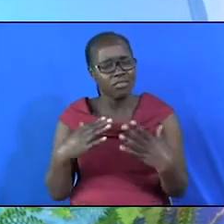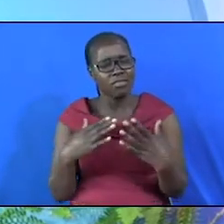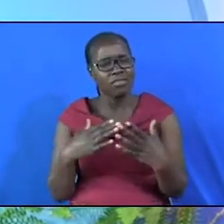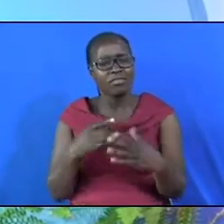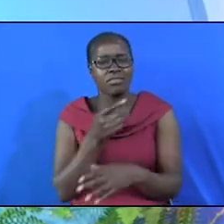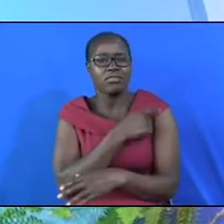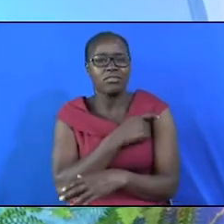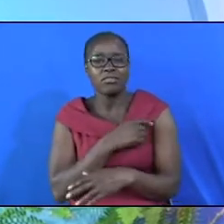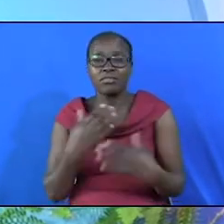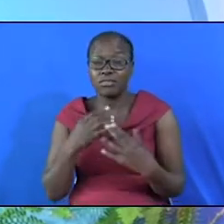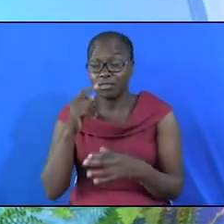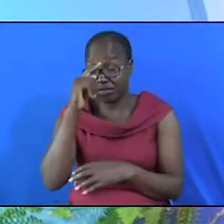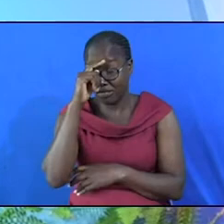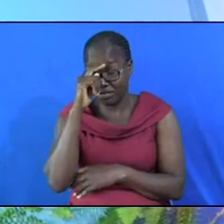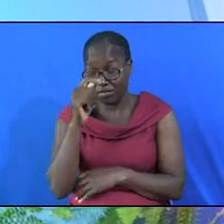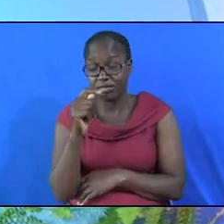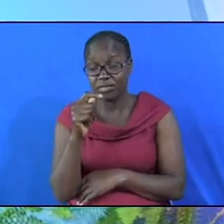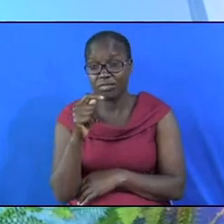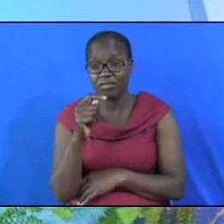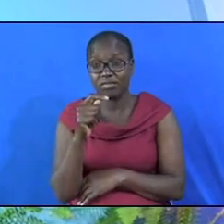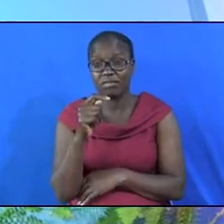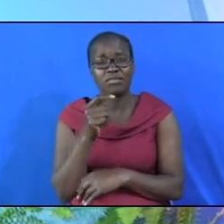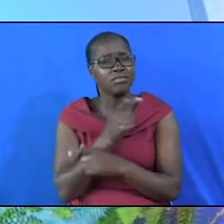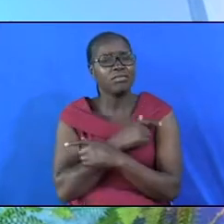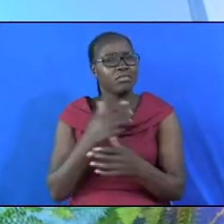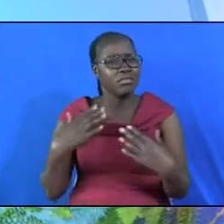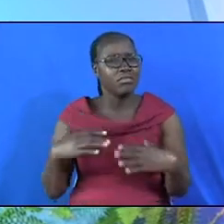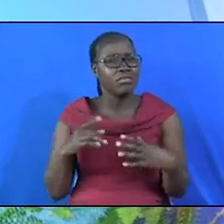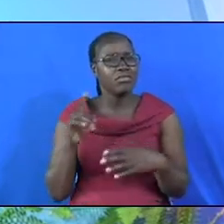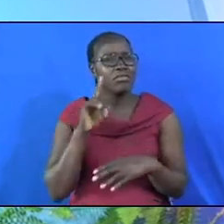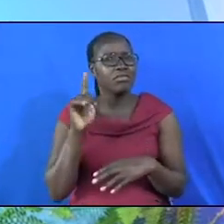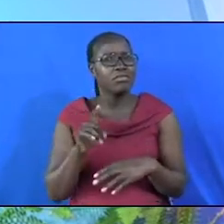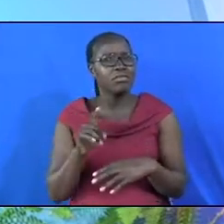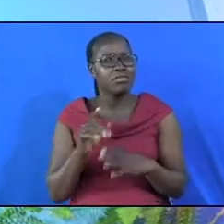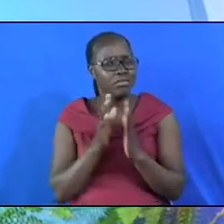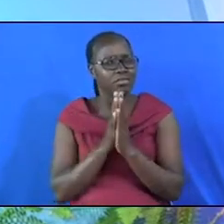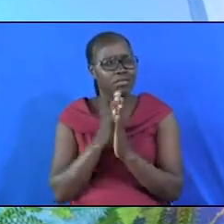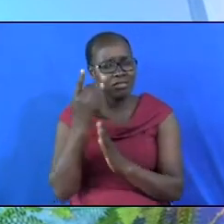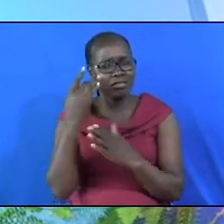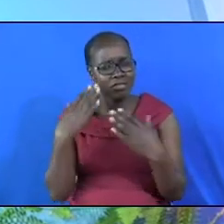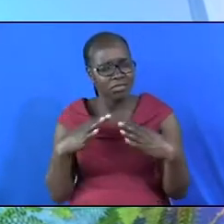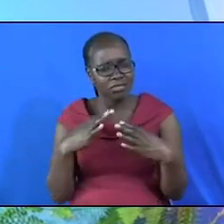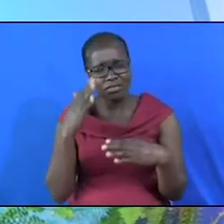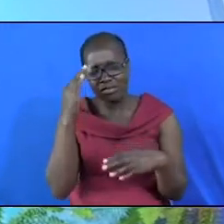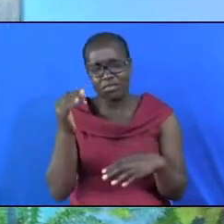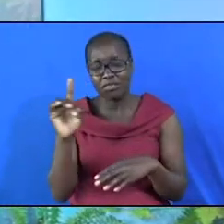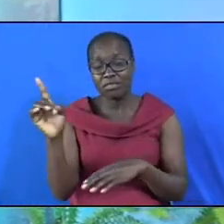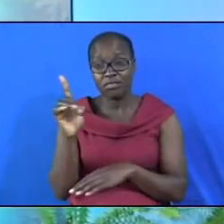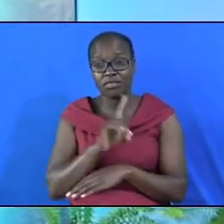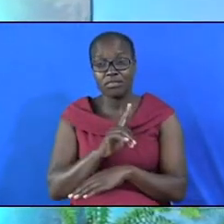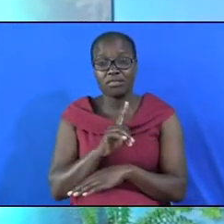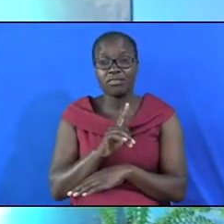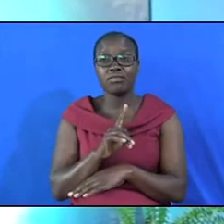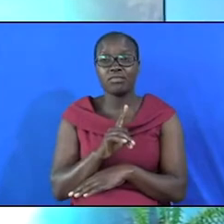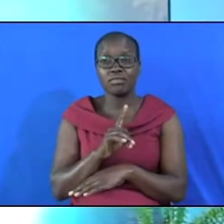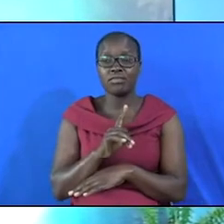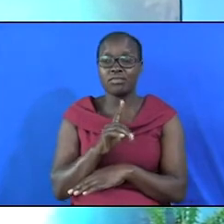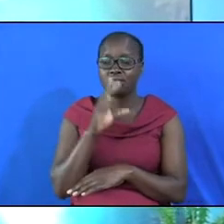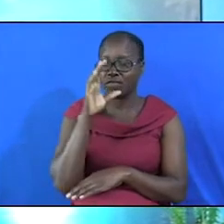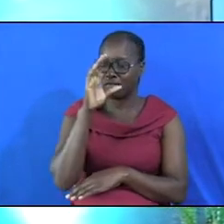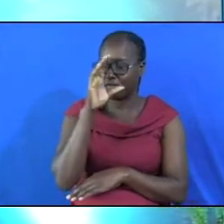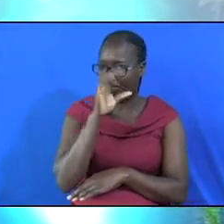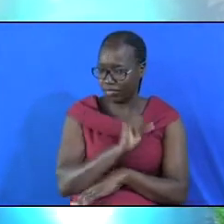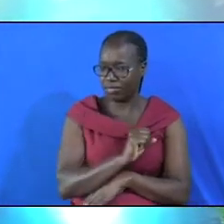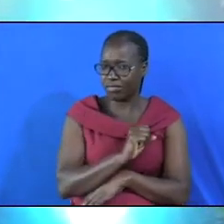you treat people with respect they deserve? Do you love people? Do you pray for people? Because one day, good men will be